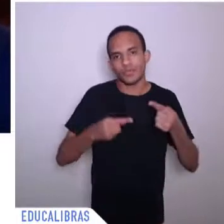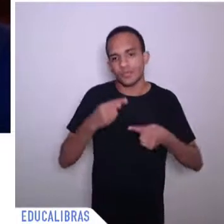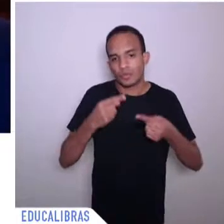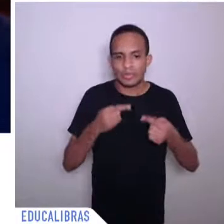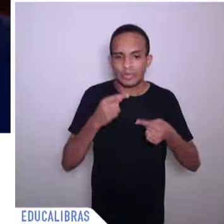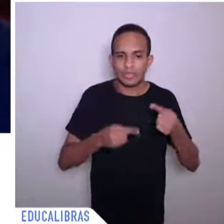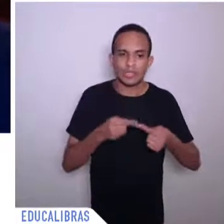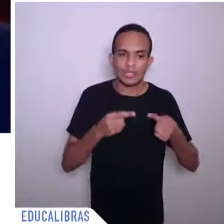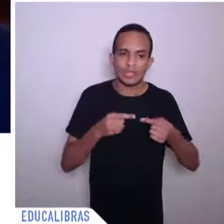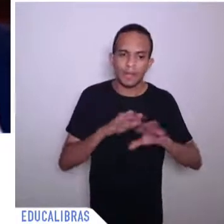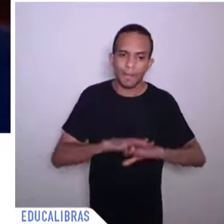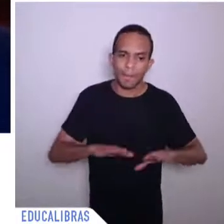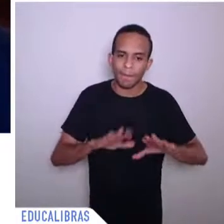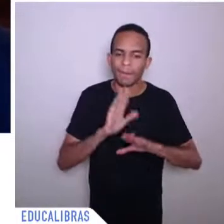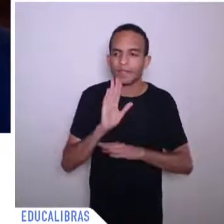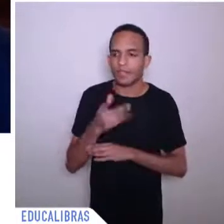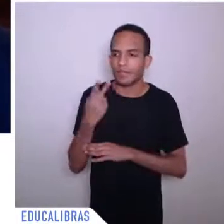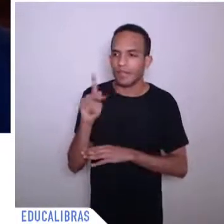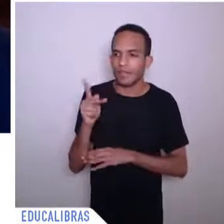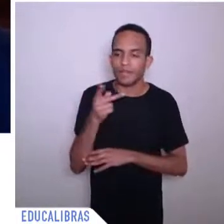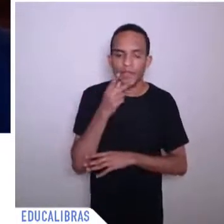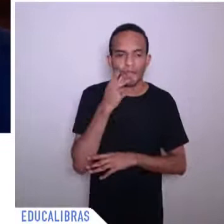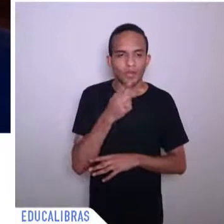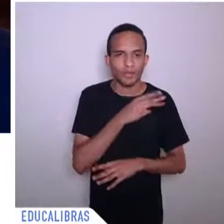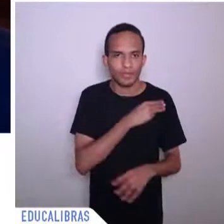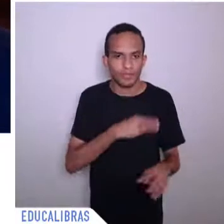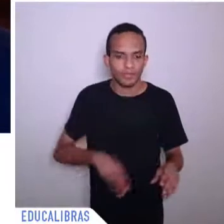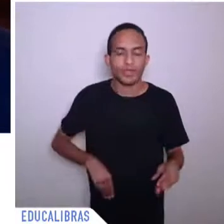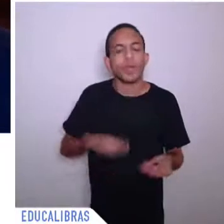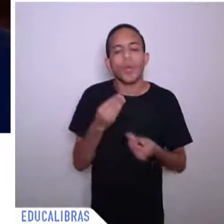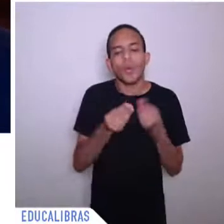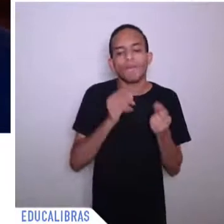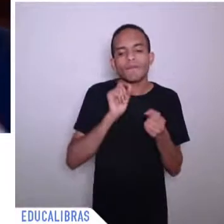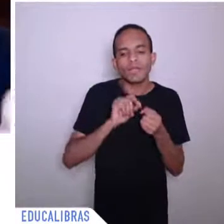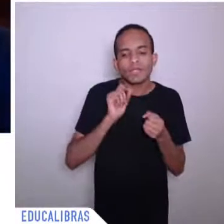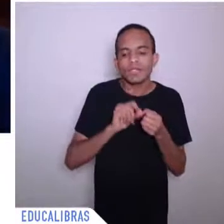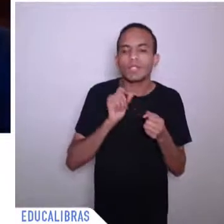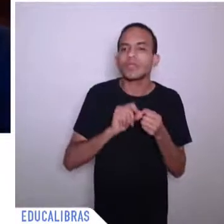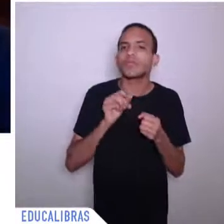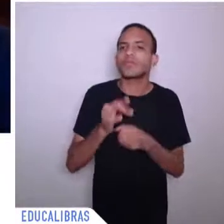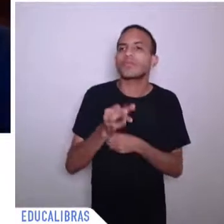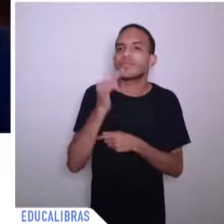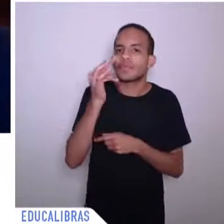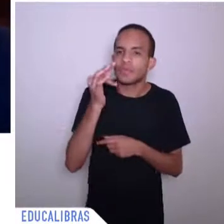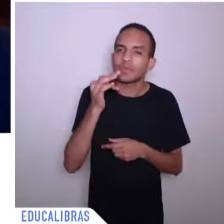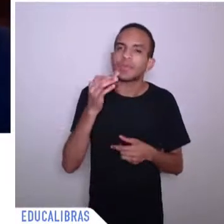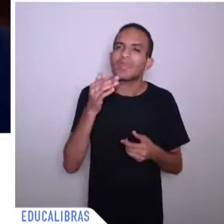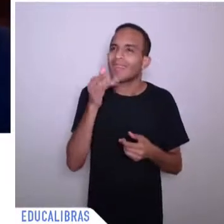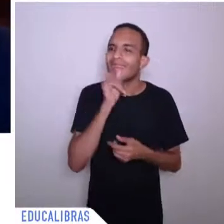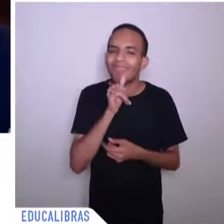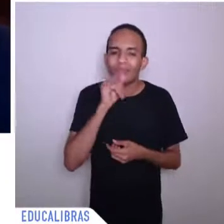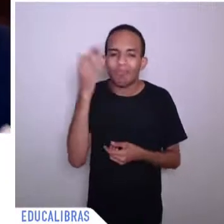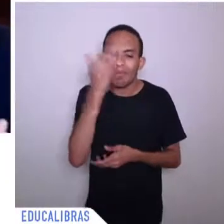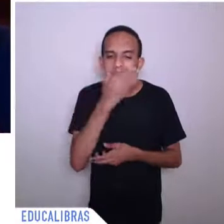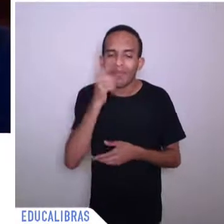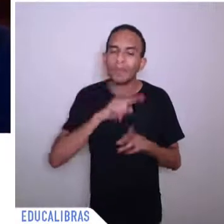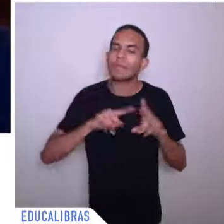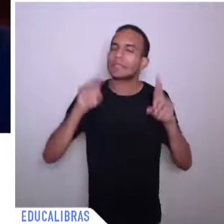we now enter into another discussion, and as the minister said, what to do about the